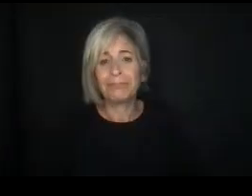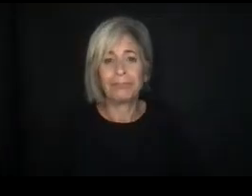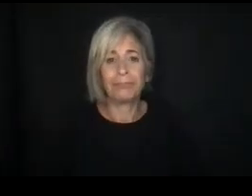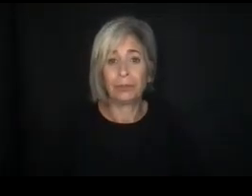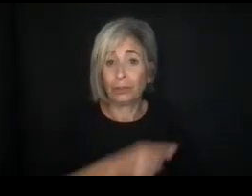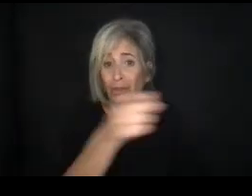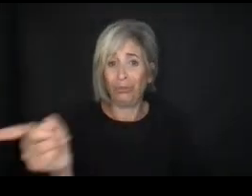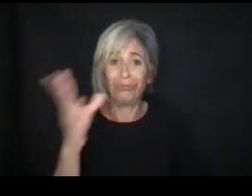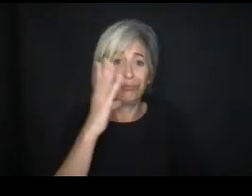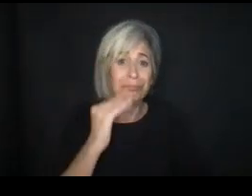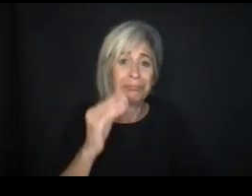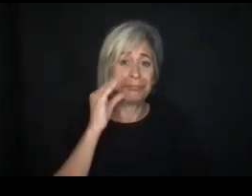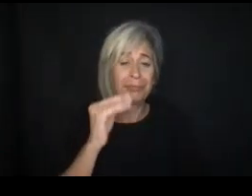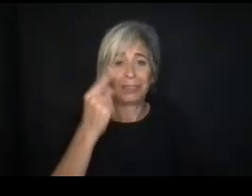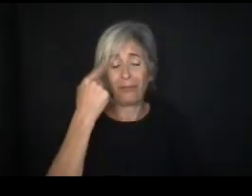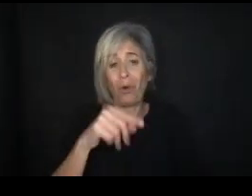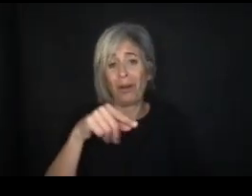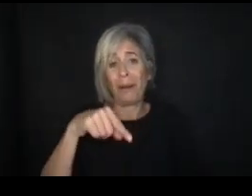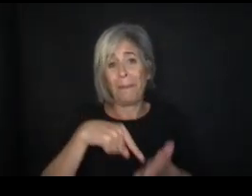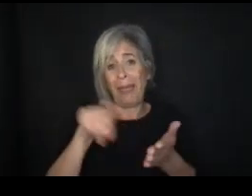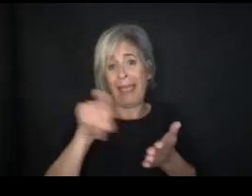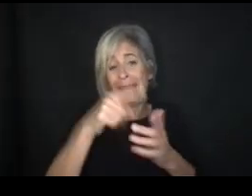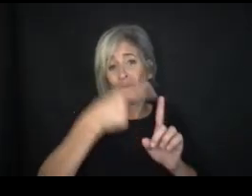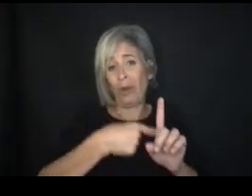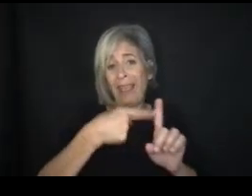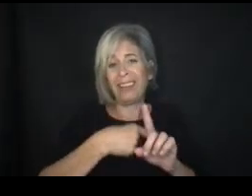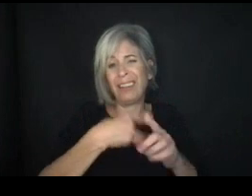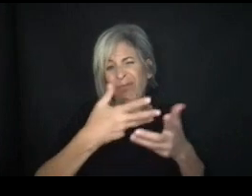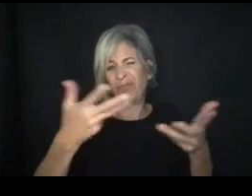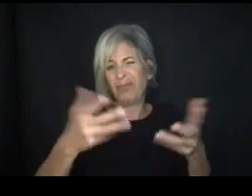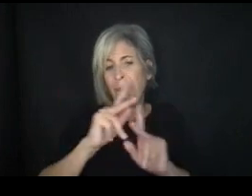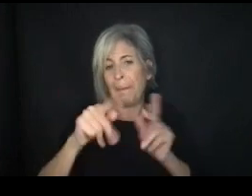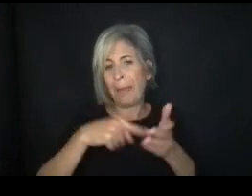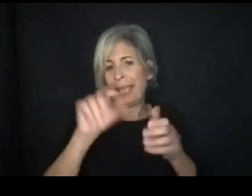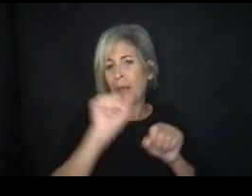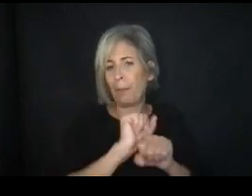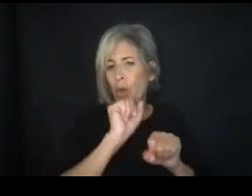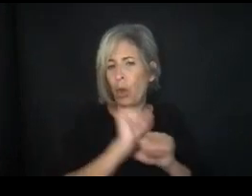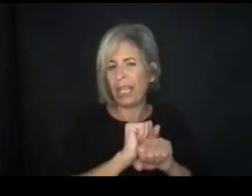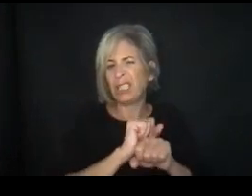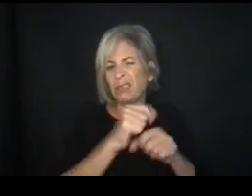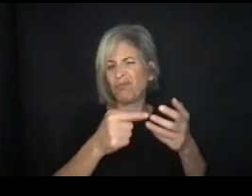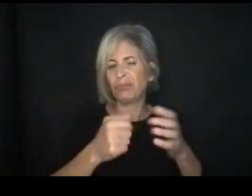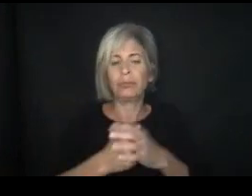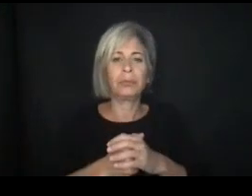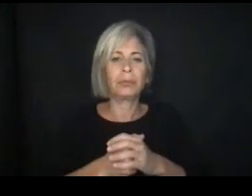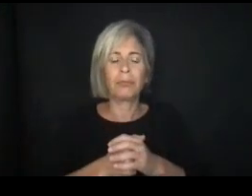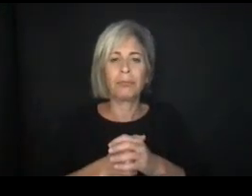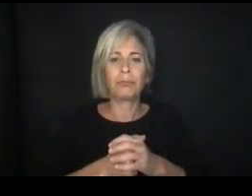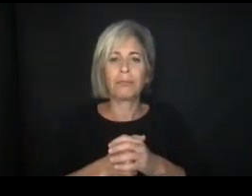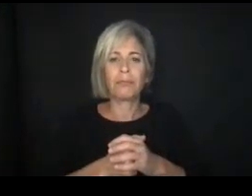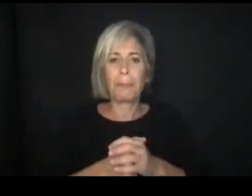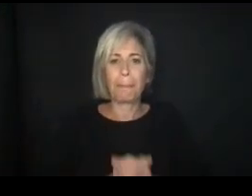experienced for payroll and rent and those type of things. Next slide, please.